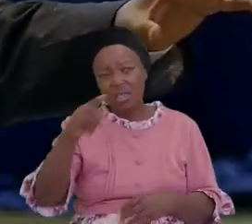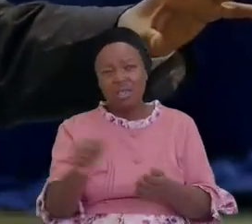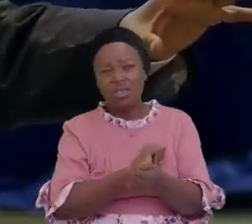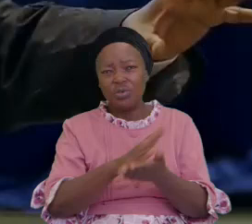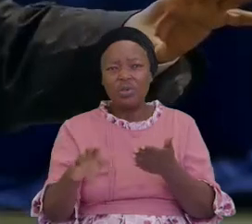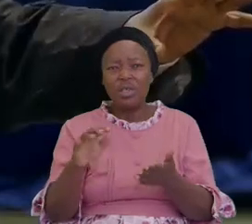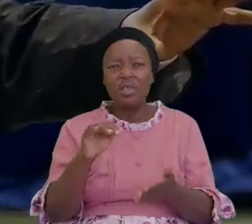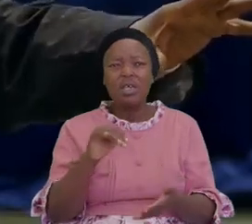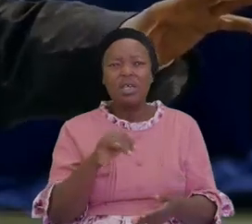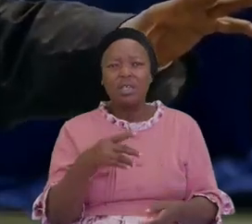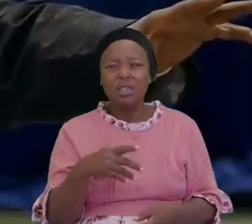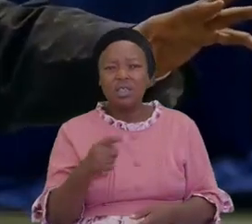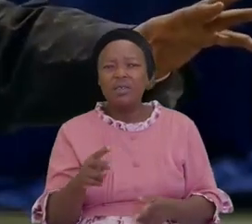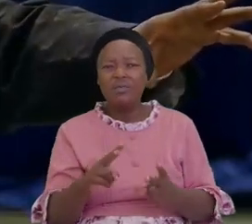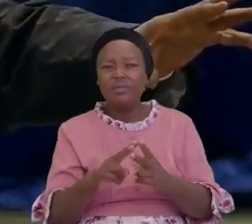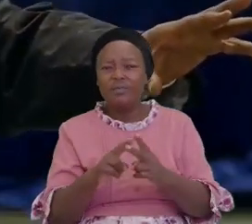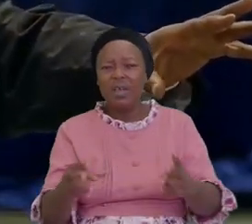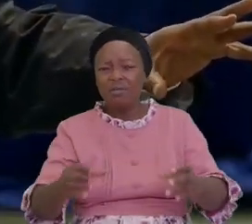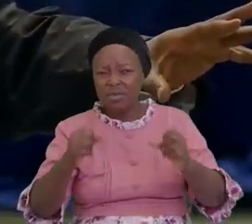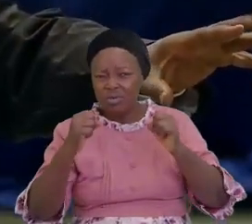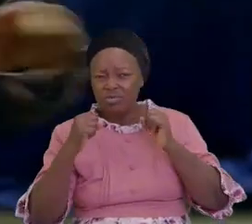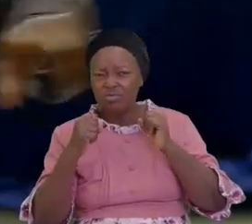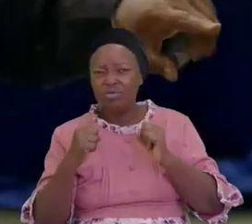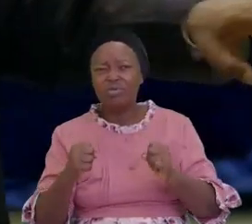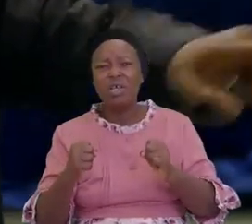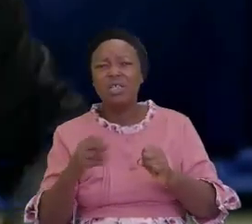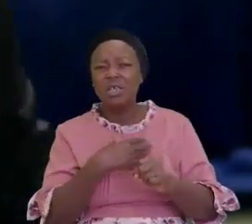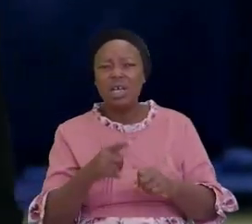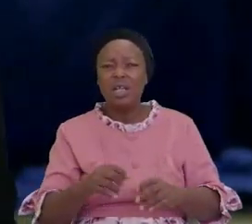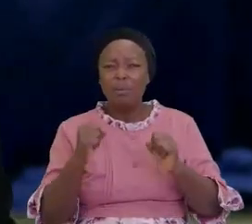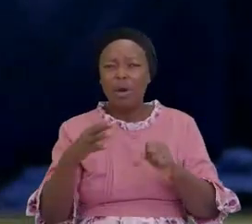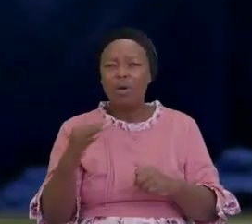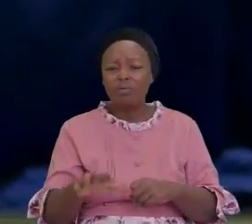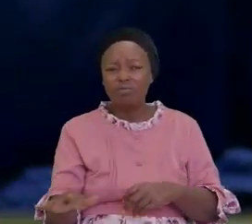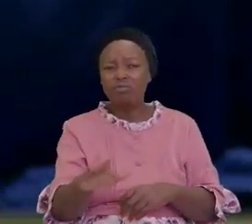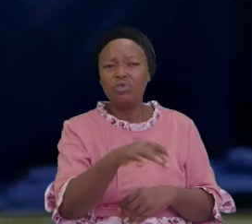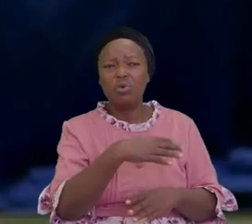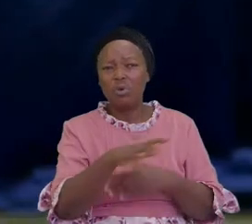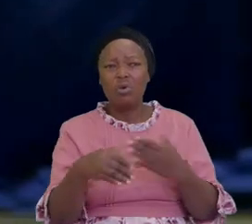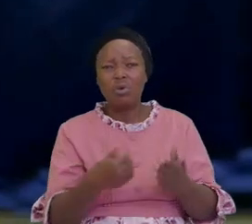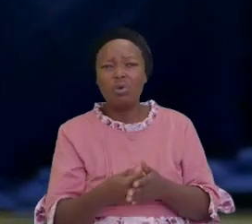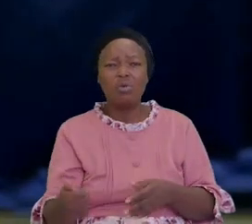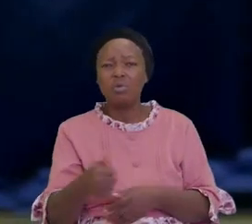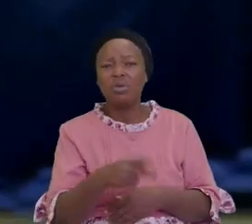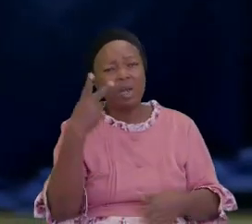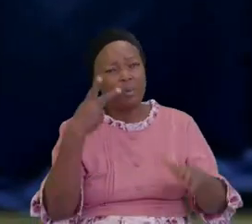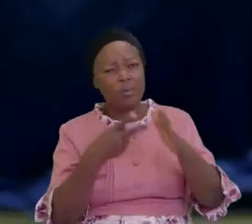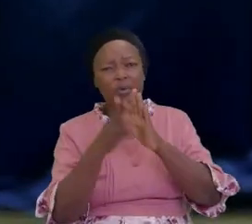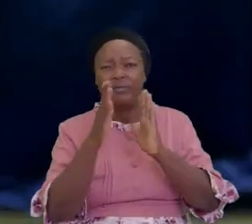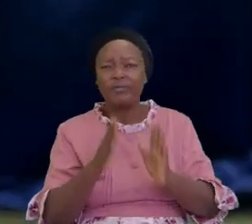the very stamina and the power of those other prophets.